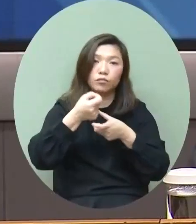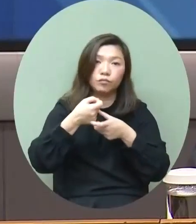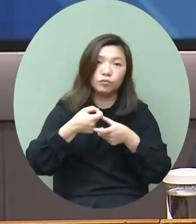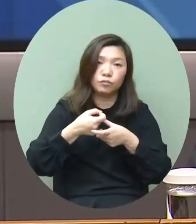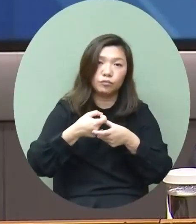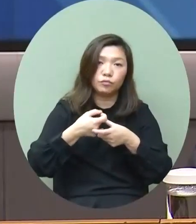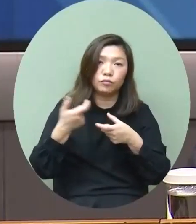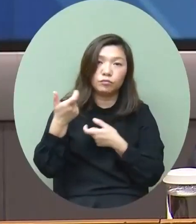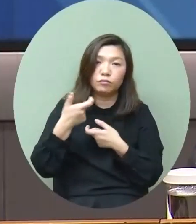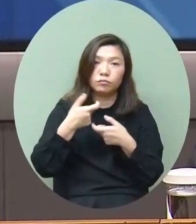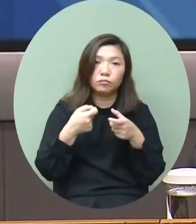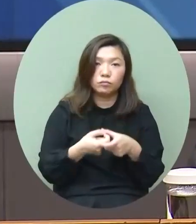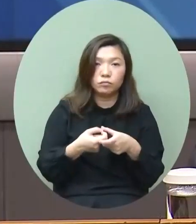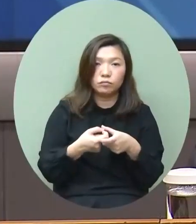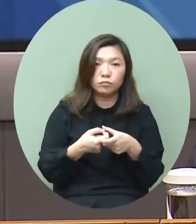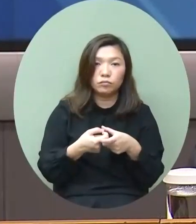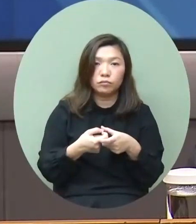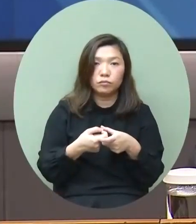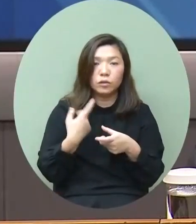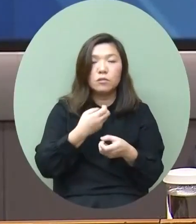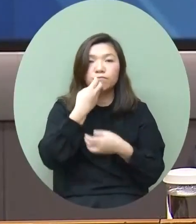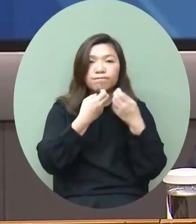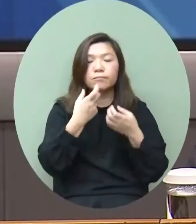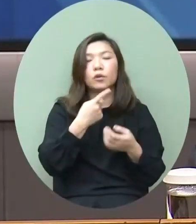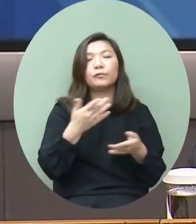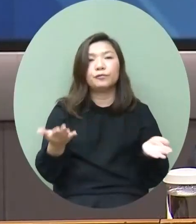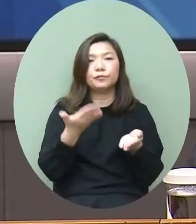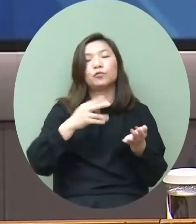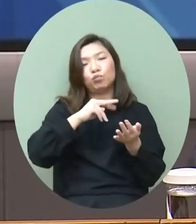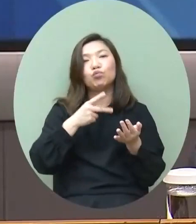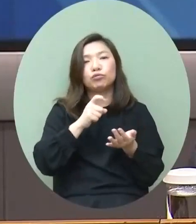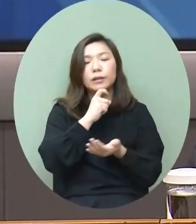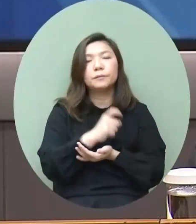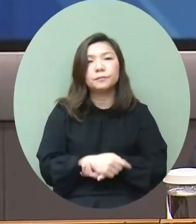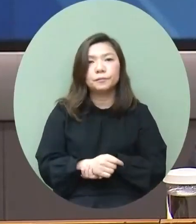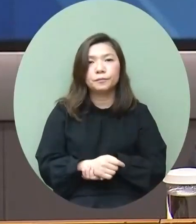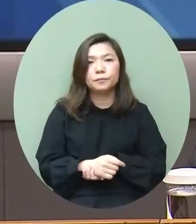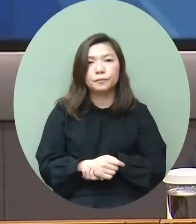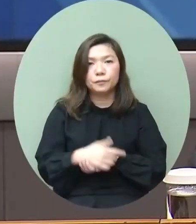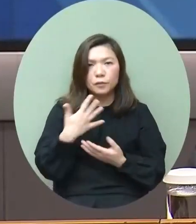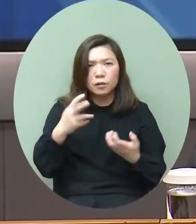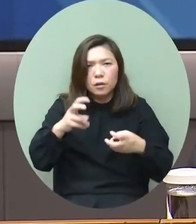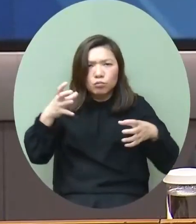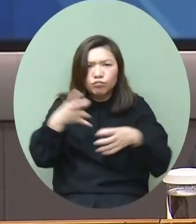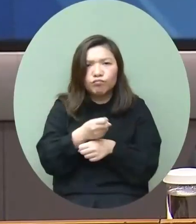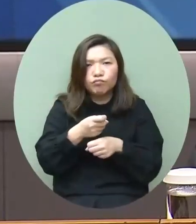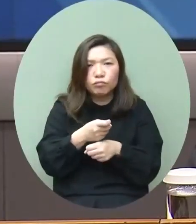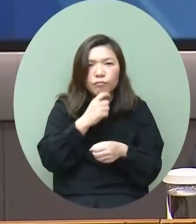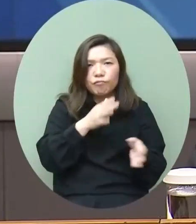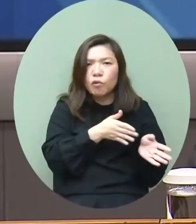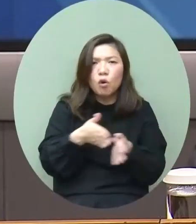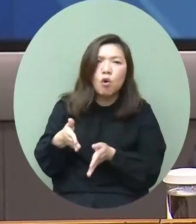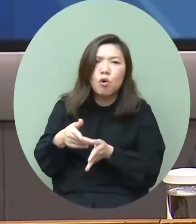so on that basis adhering to the overall principle in terms of our anti-epidemic efforts we will continue to make sure that the